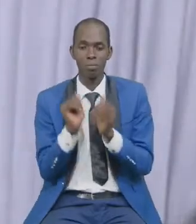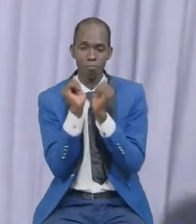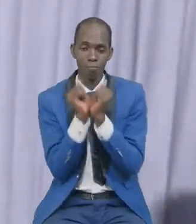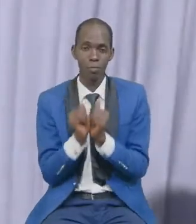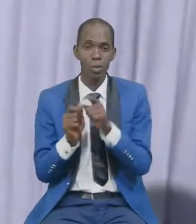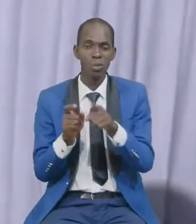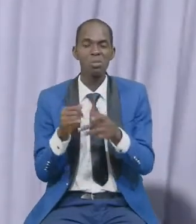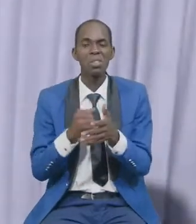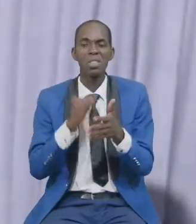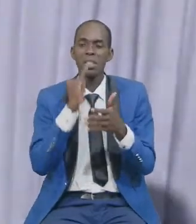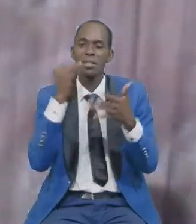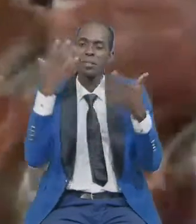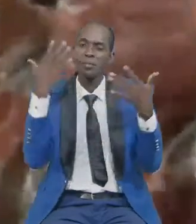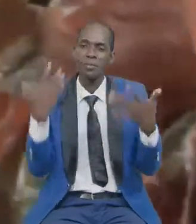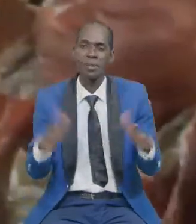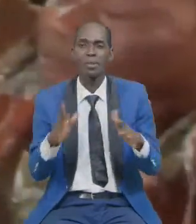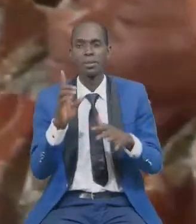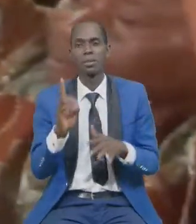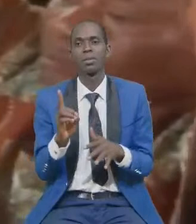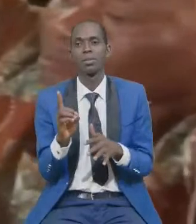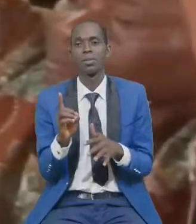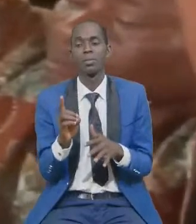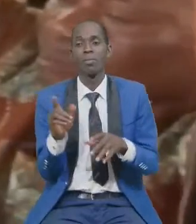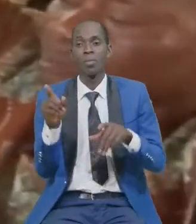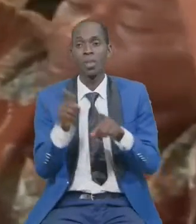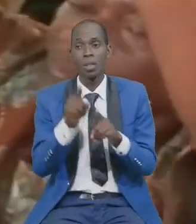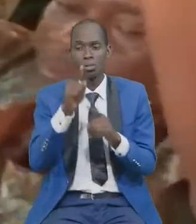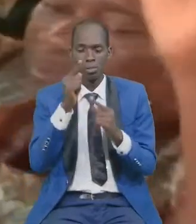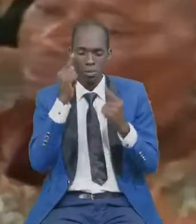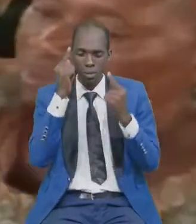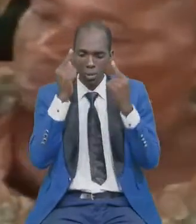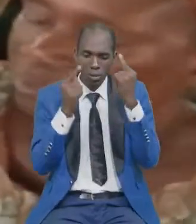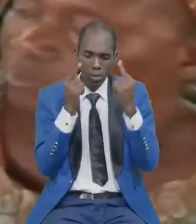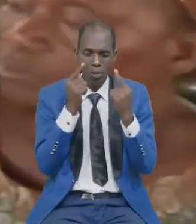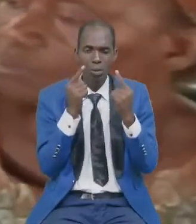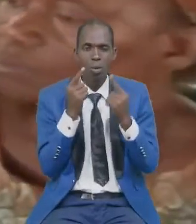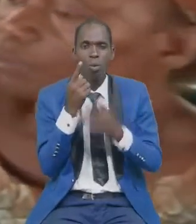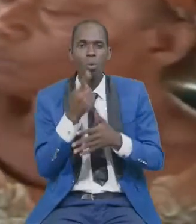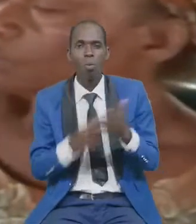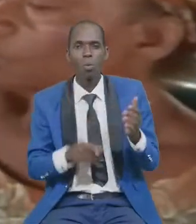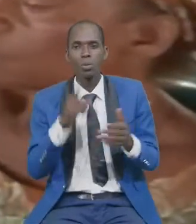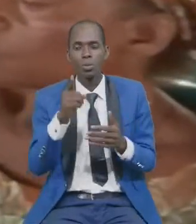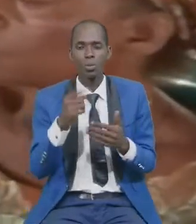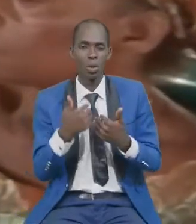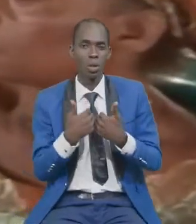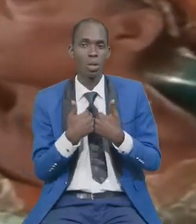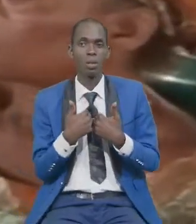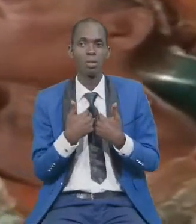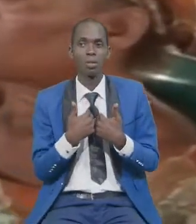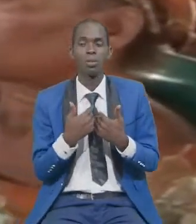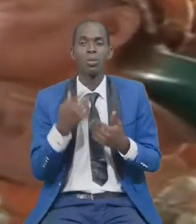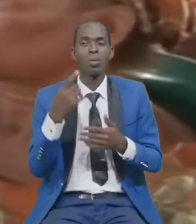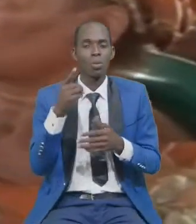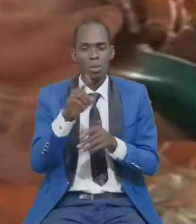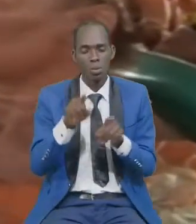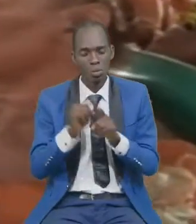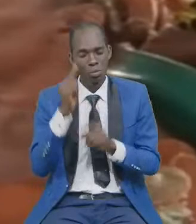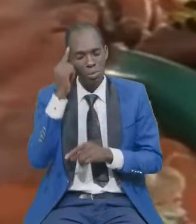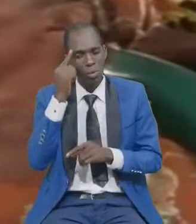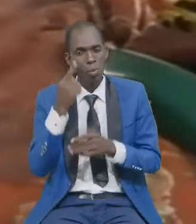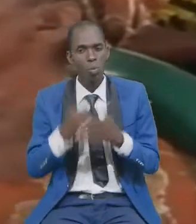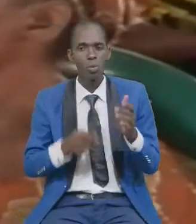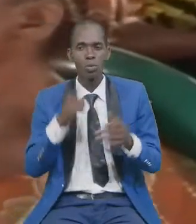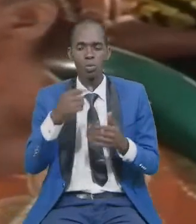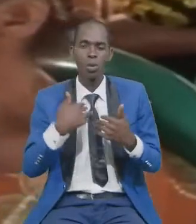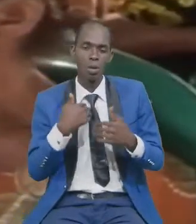is finished. As you think about what you carry, as you think about what you